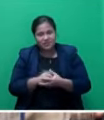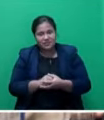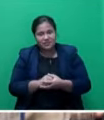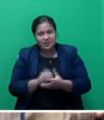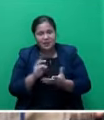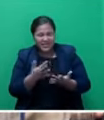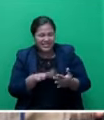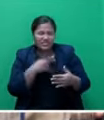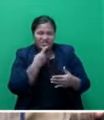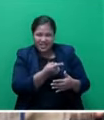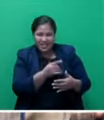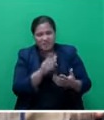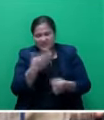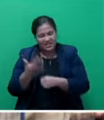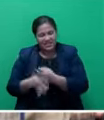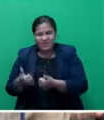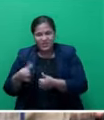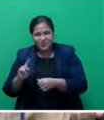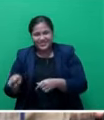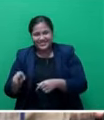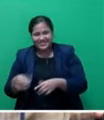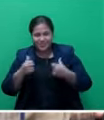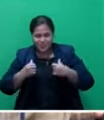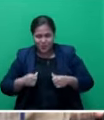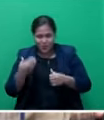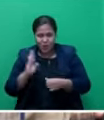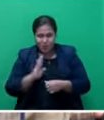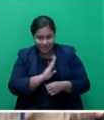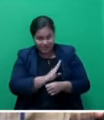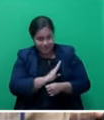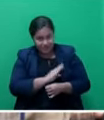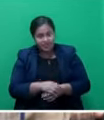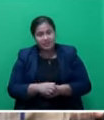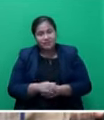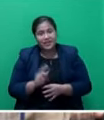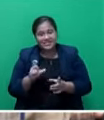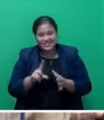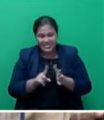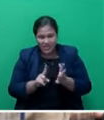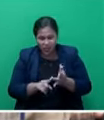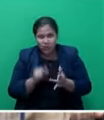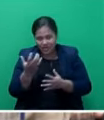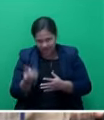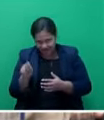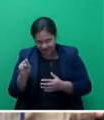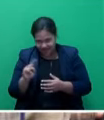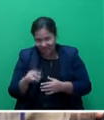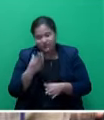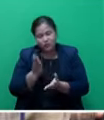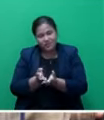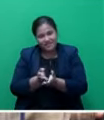page, rather than actually implemented by the board. The CEO and all staff of the corporation exist to serve the public and